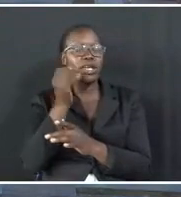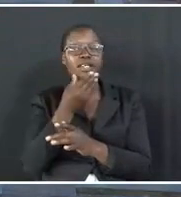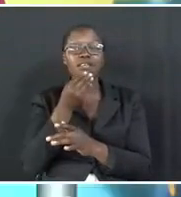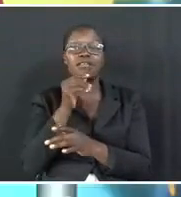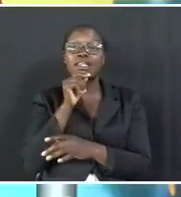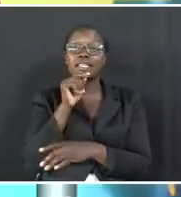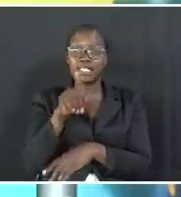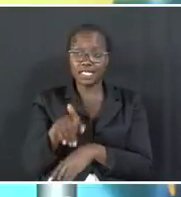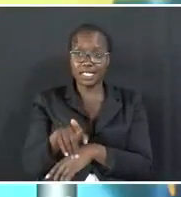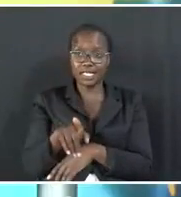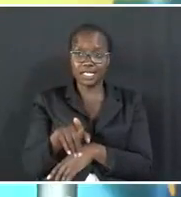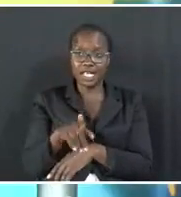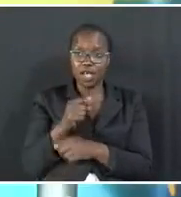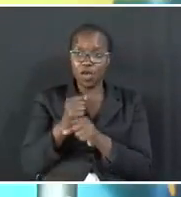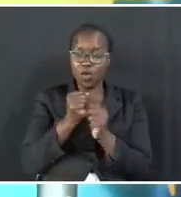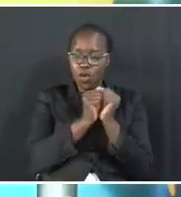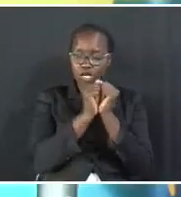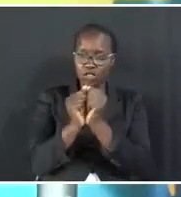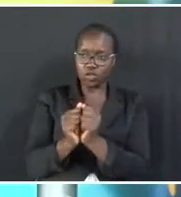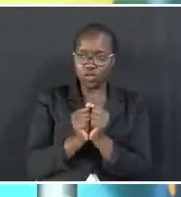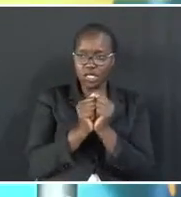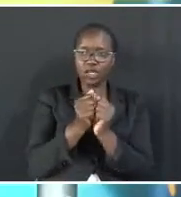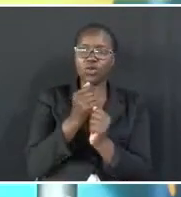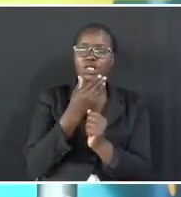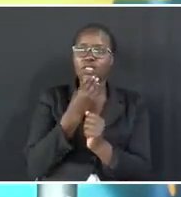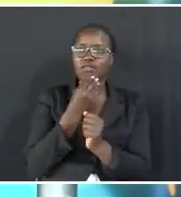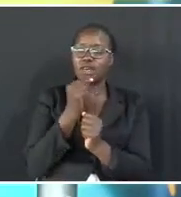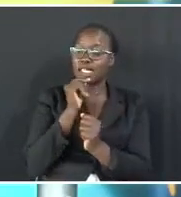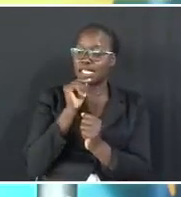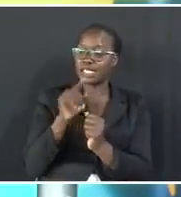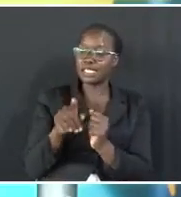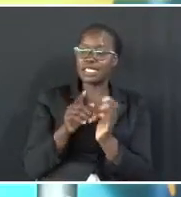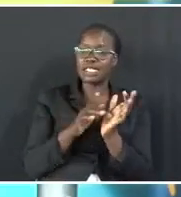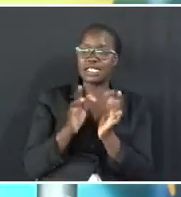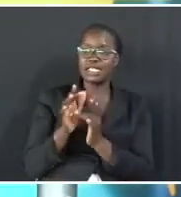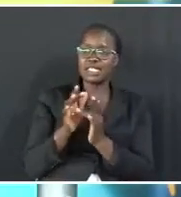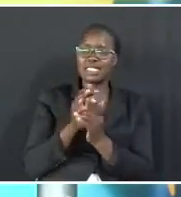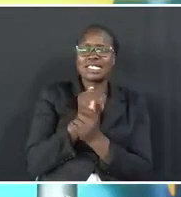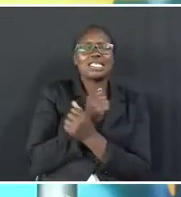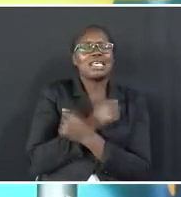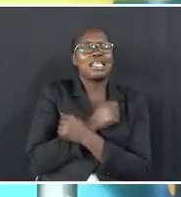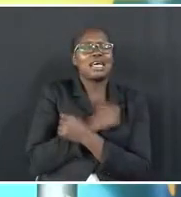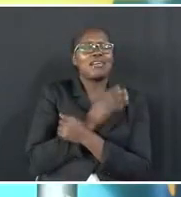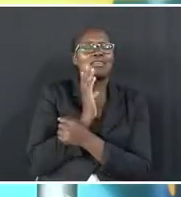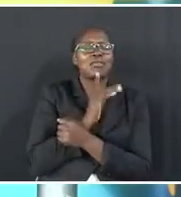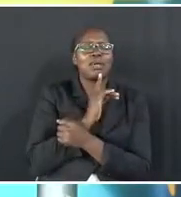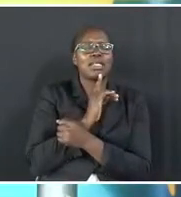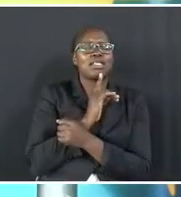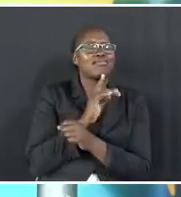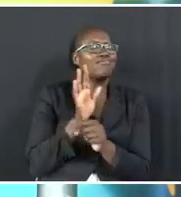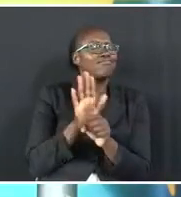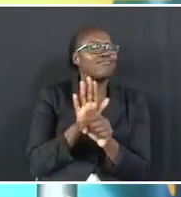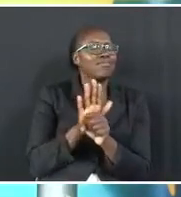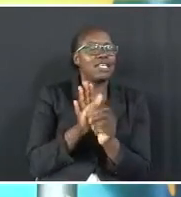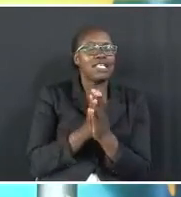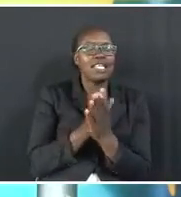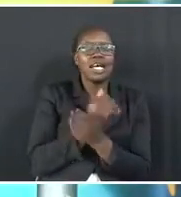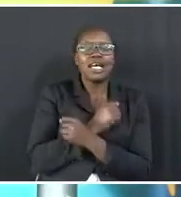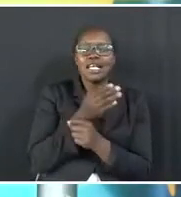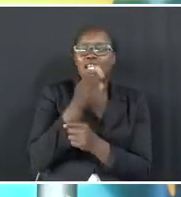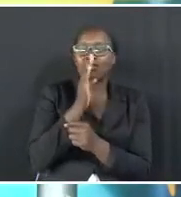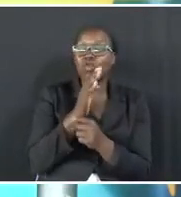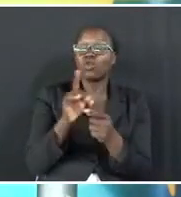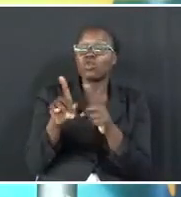father, worked together with his father. Jesus loved his parents, and he loved God